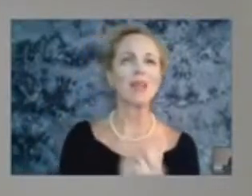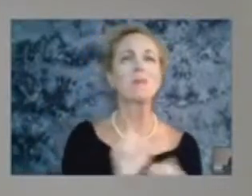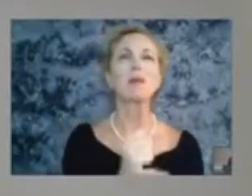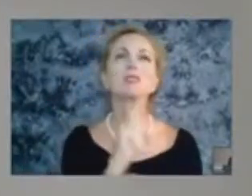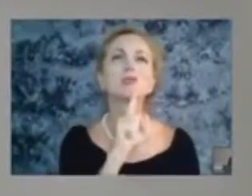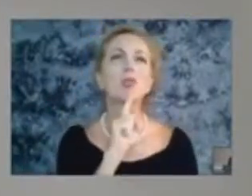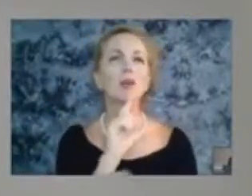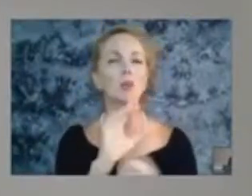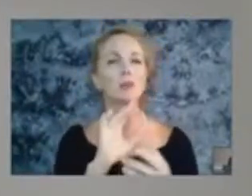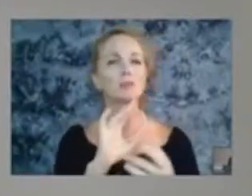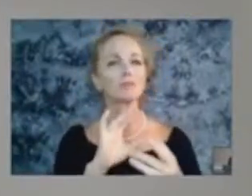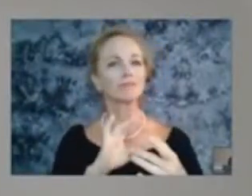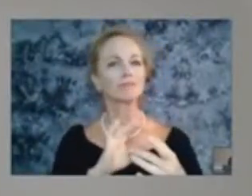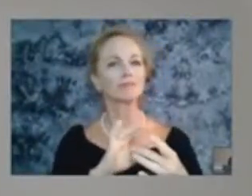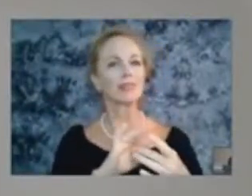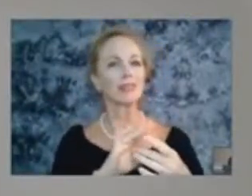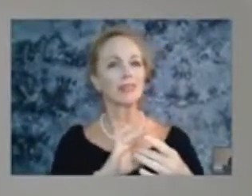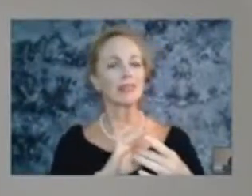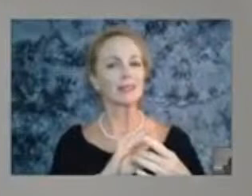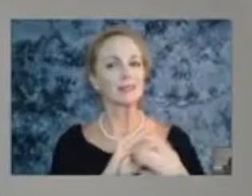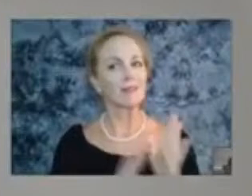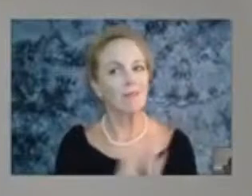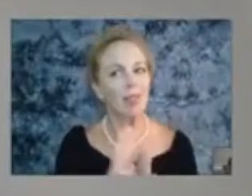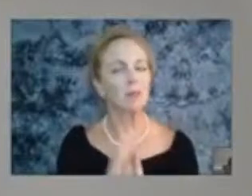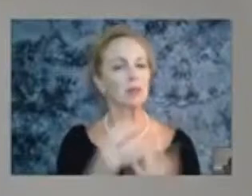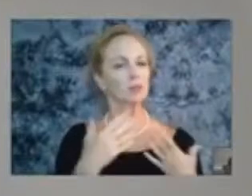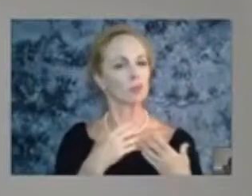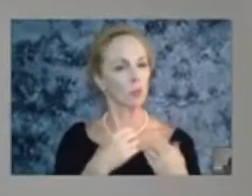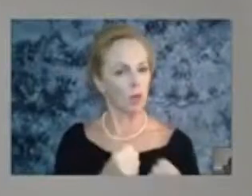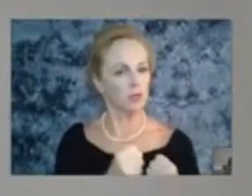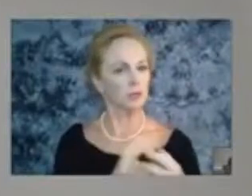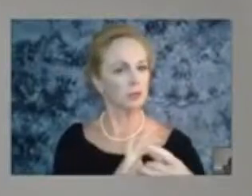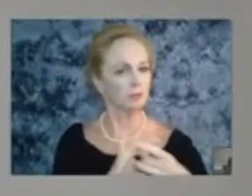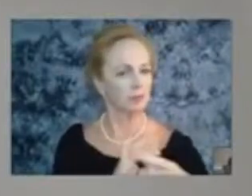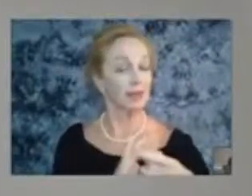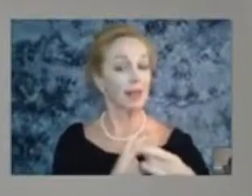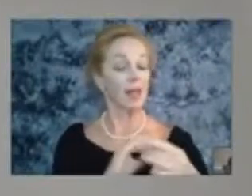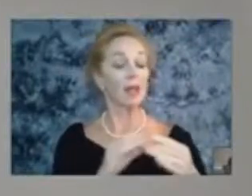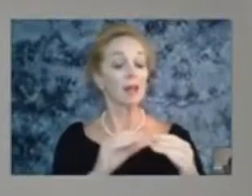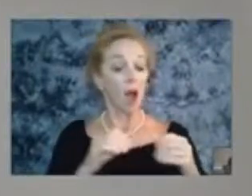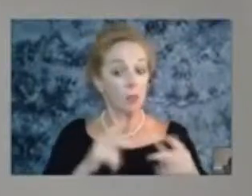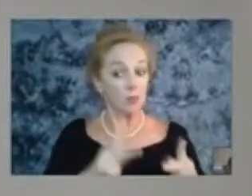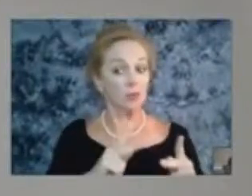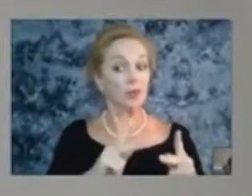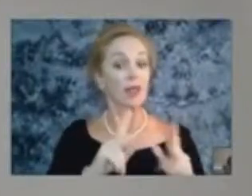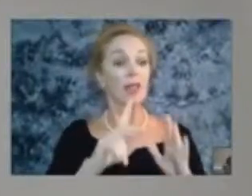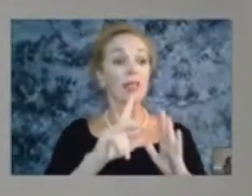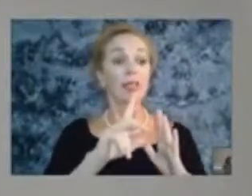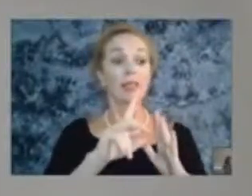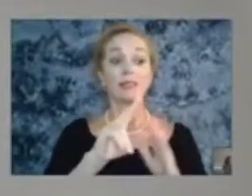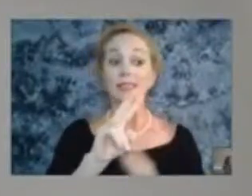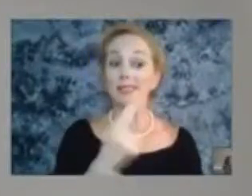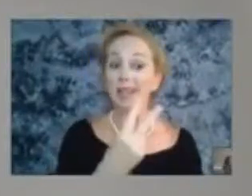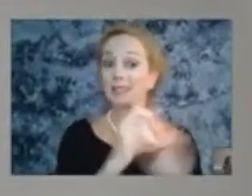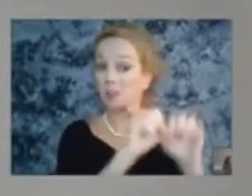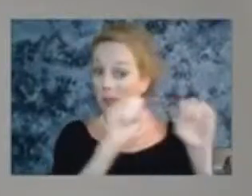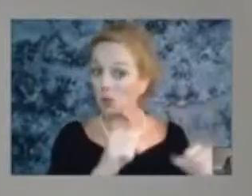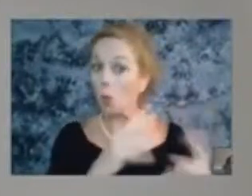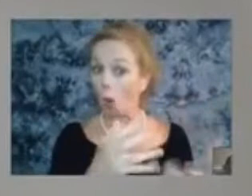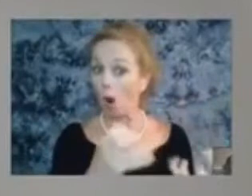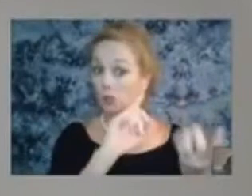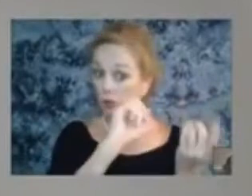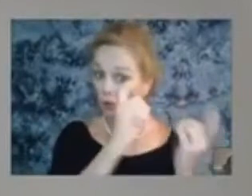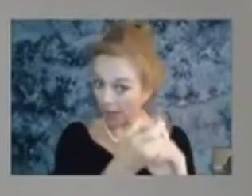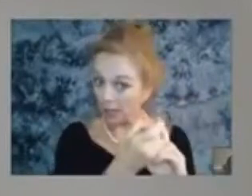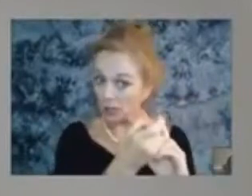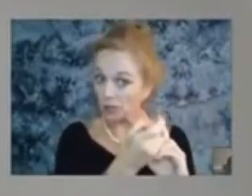engaging our families in a space of trust, and then have an opportunity that if they want to change their decisions for the second semester, that we give them the